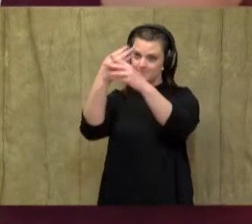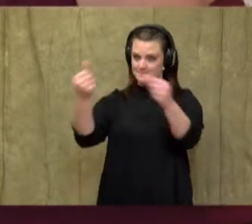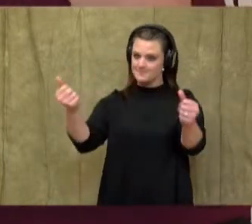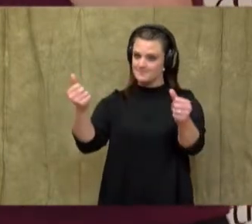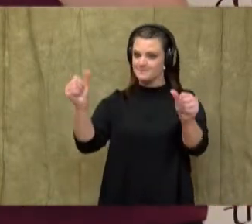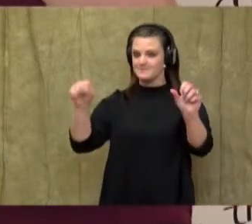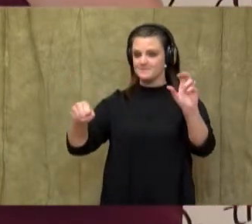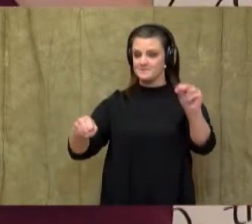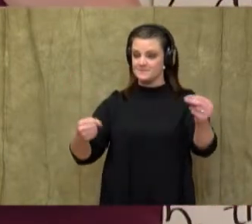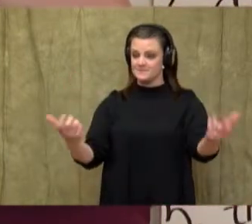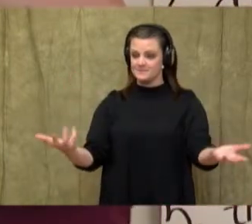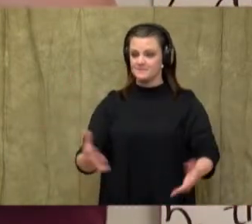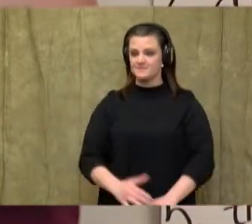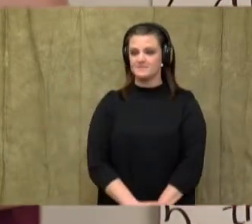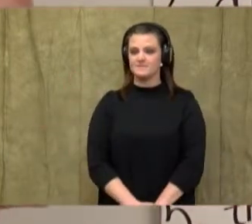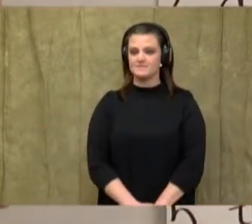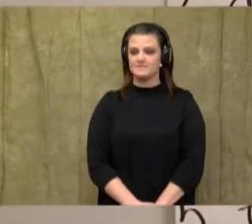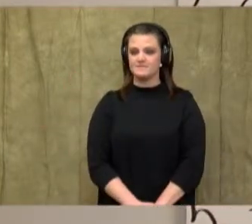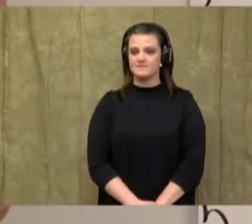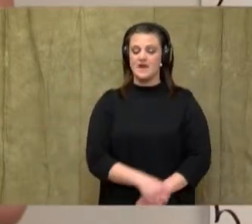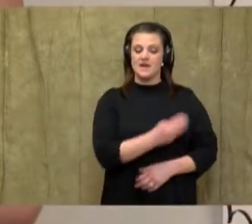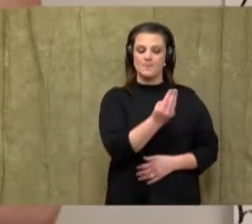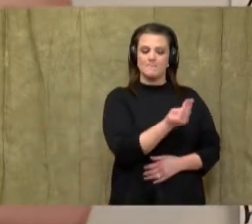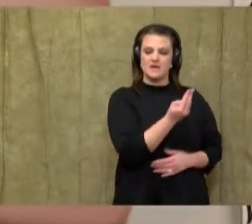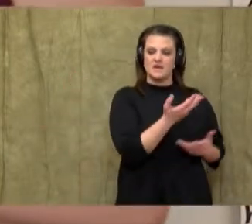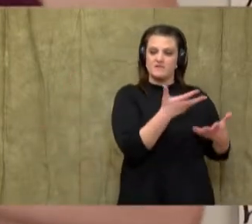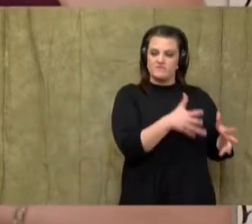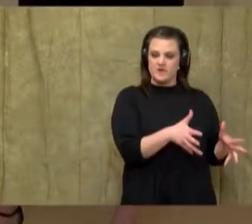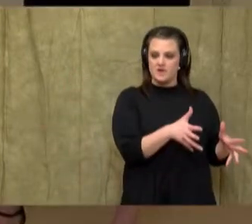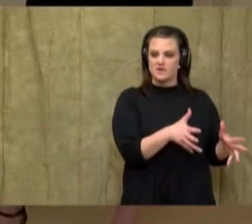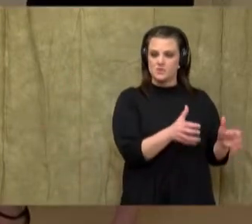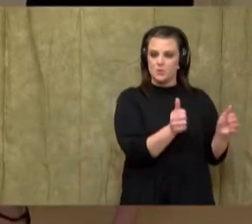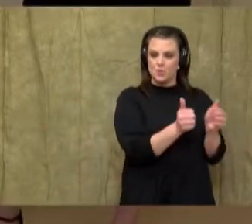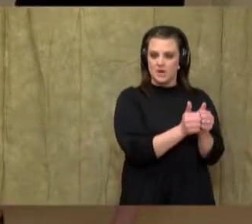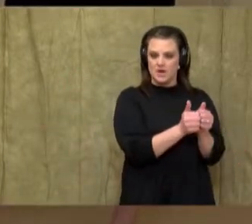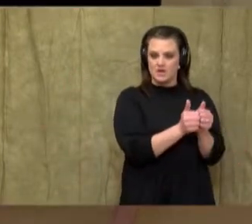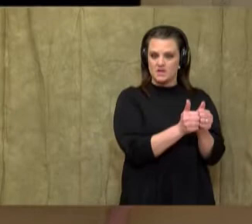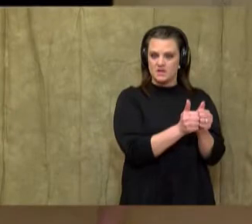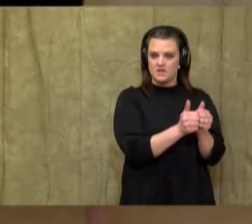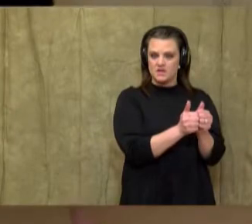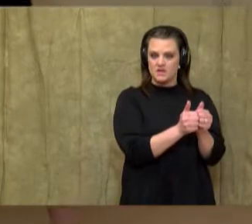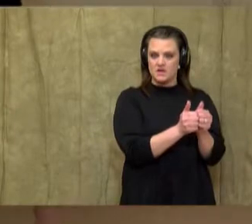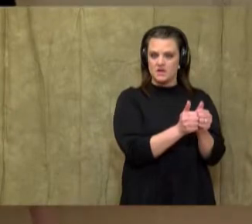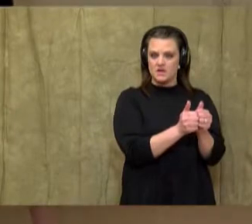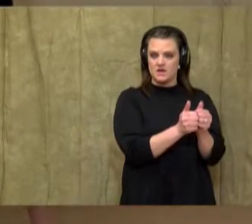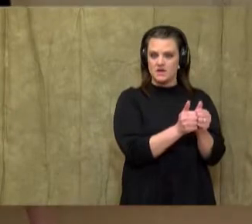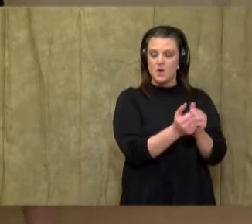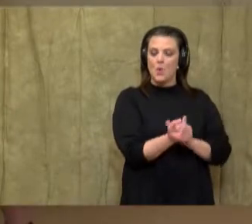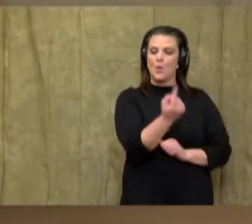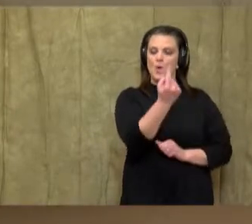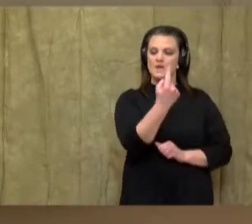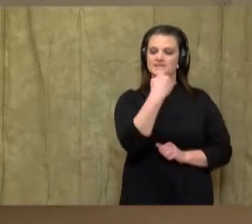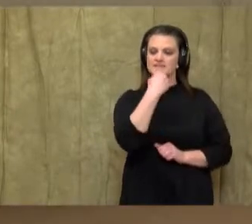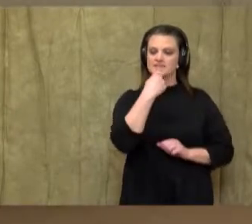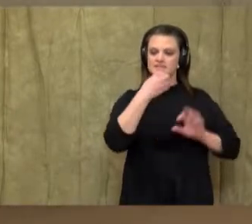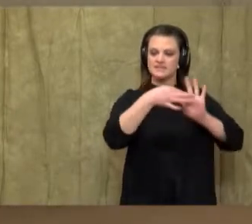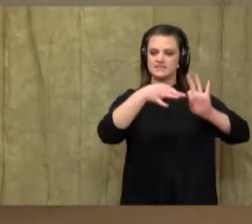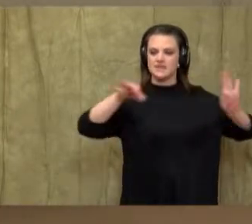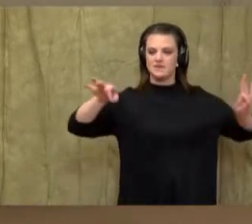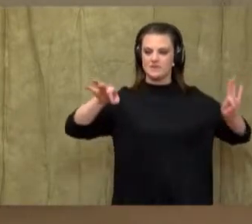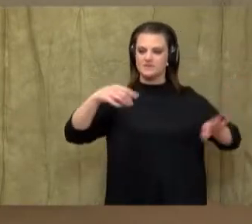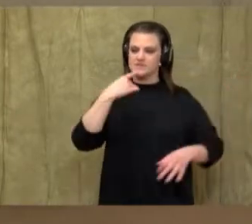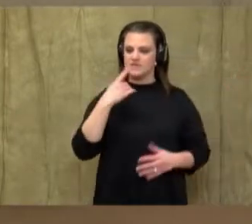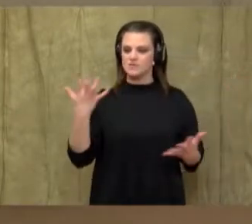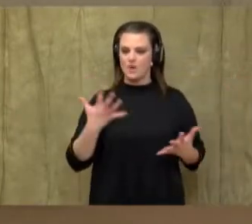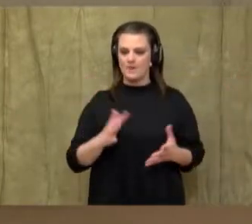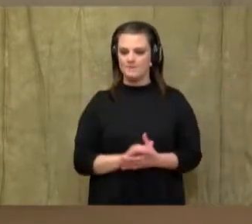Now, when we left off on Monday, I gave you one statement. And this statement here